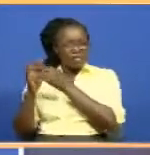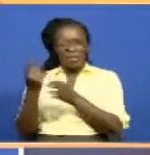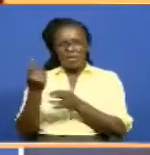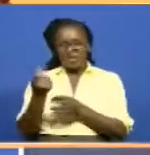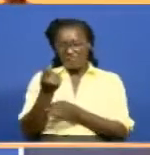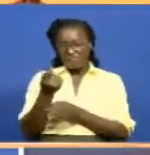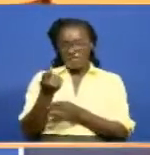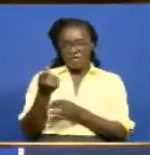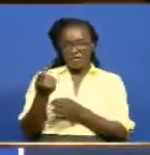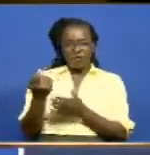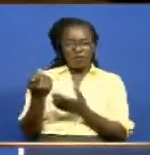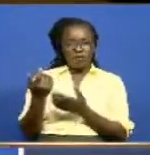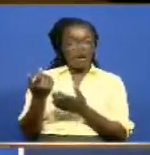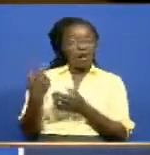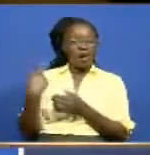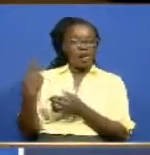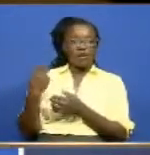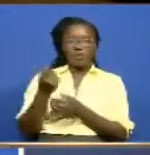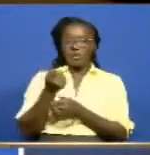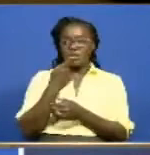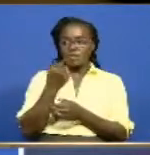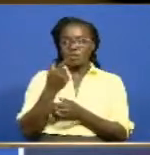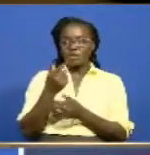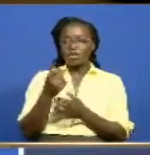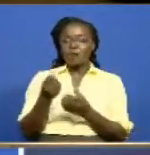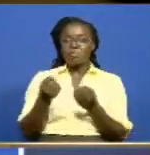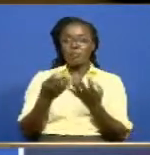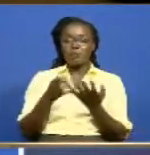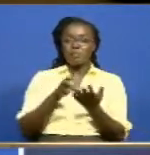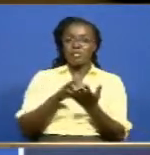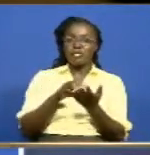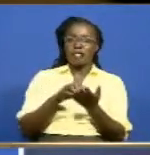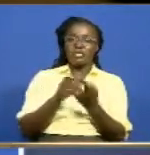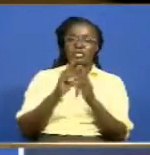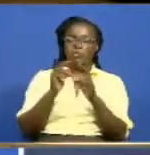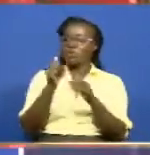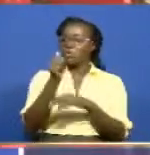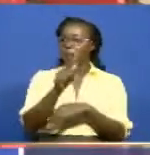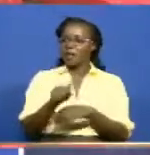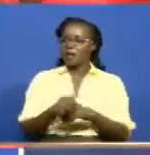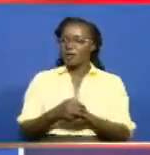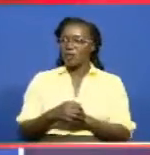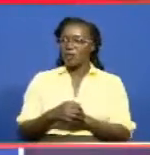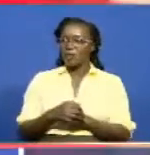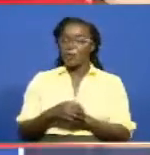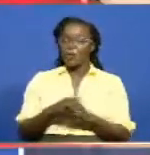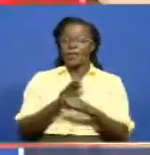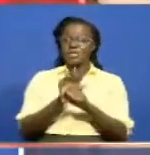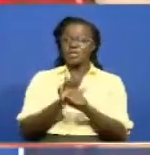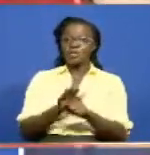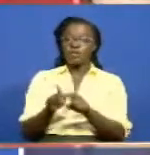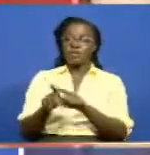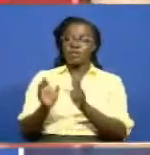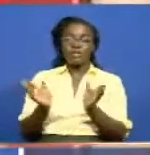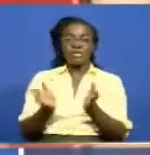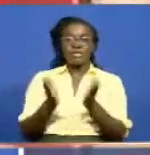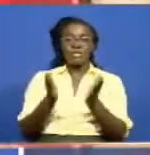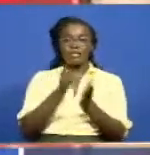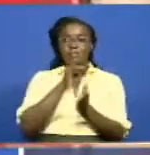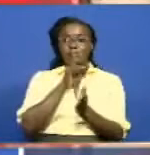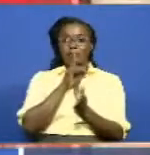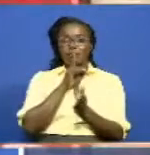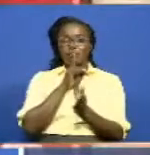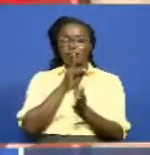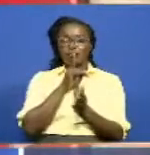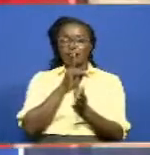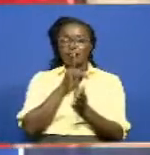end up seeking treatment, and as such, many cases go unreported. Stigma also encourages silence,